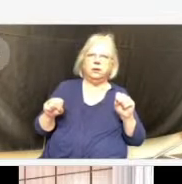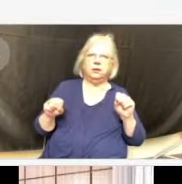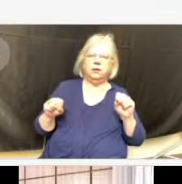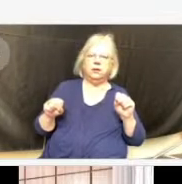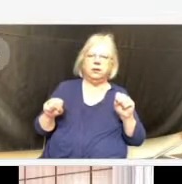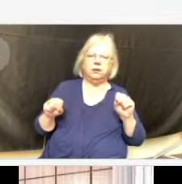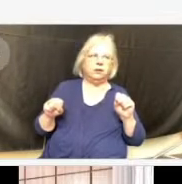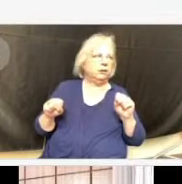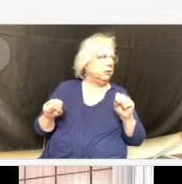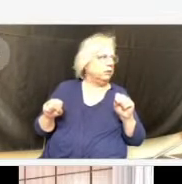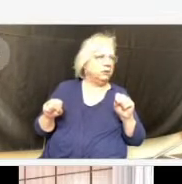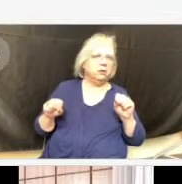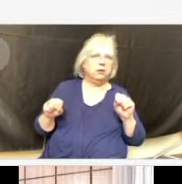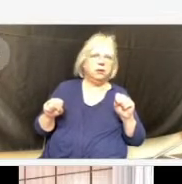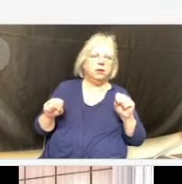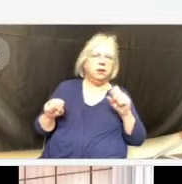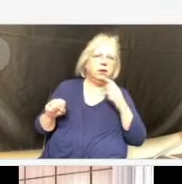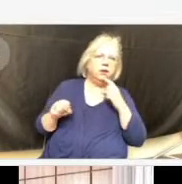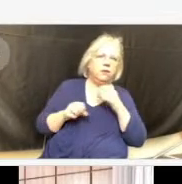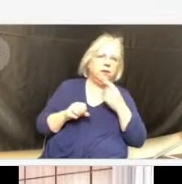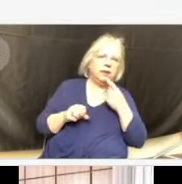Vickers, can I get your vote again?